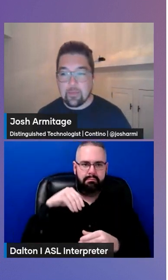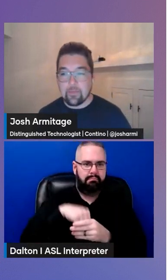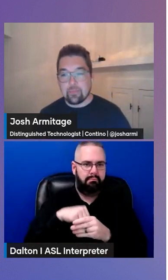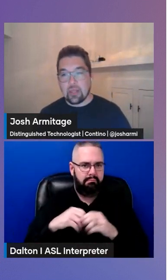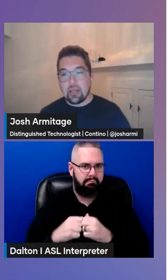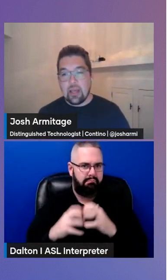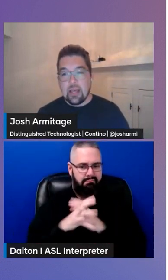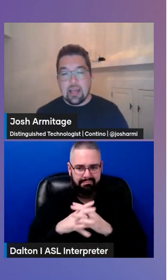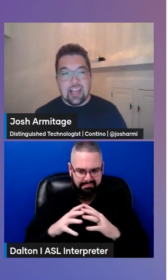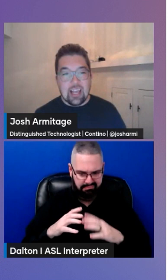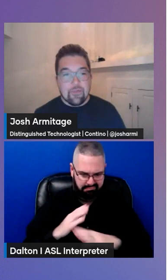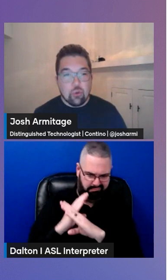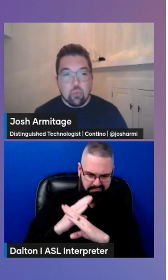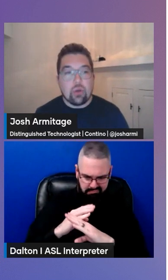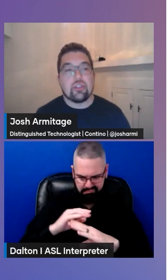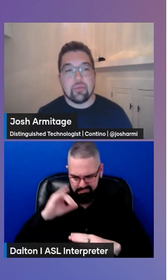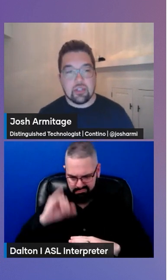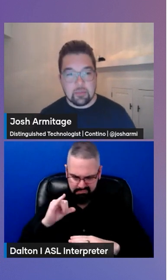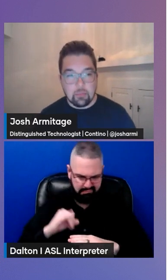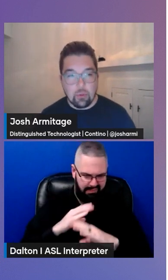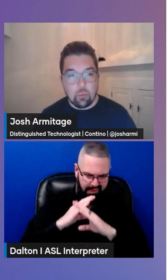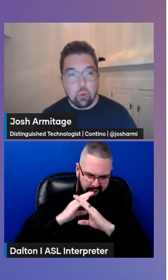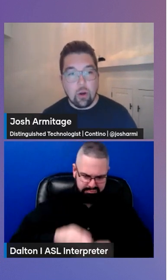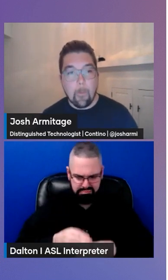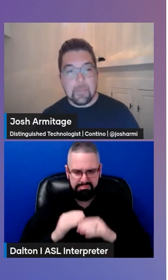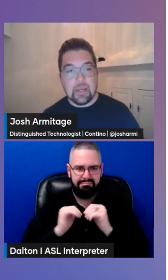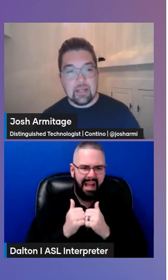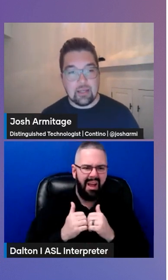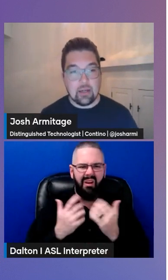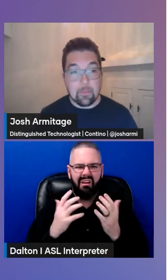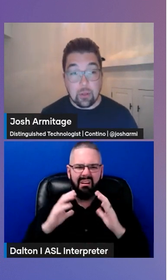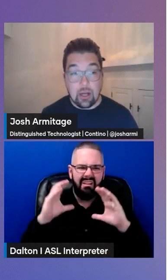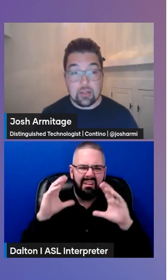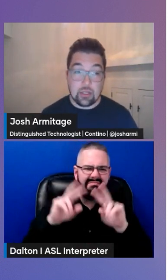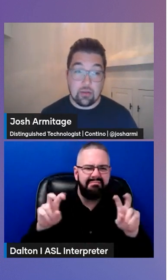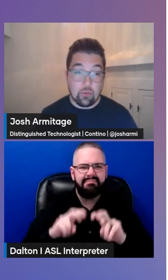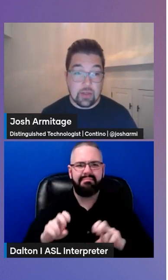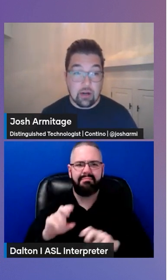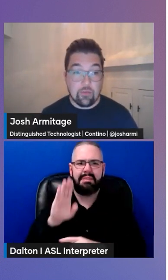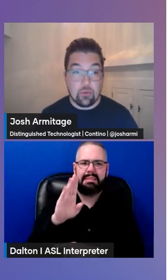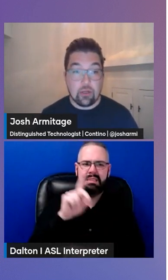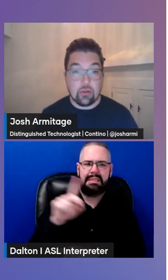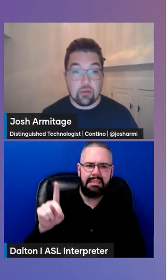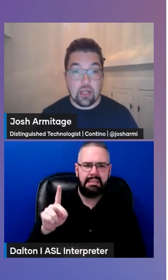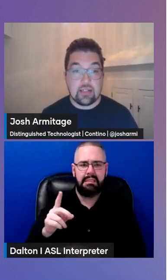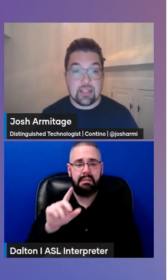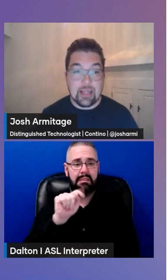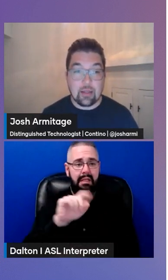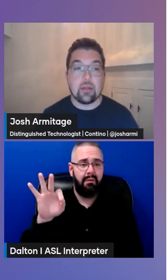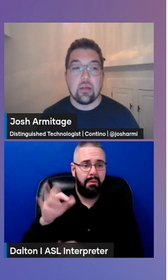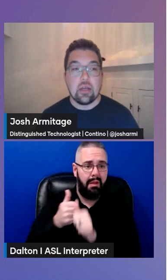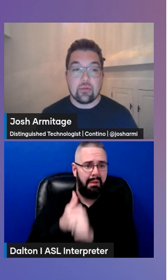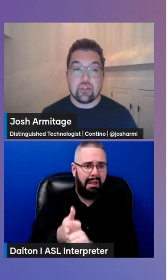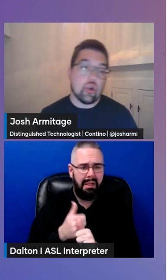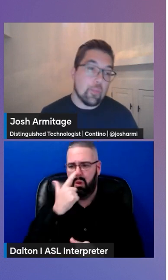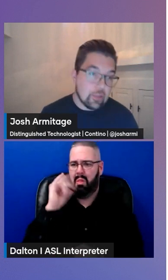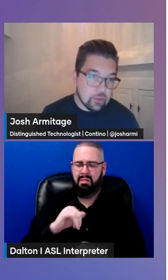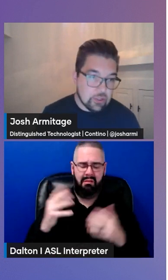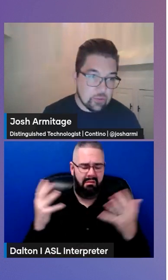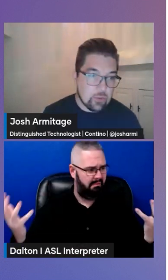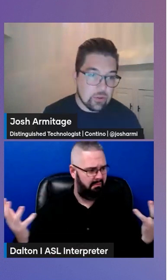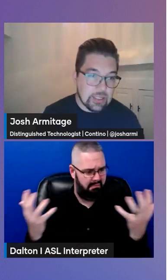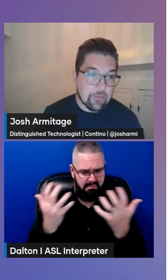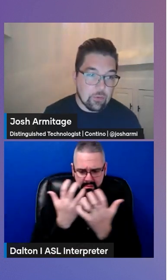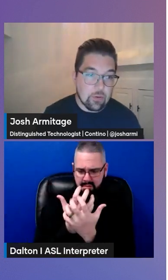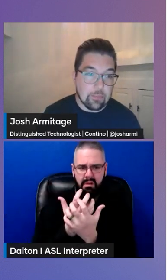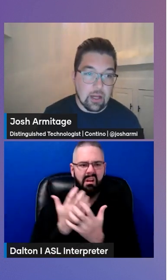way. If you want to explore what BDD and compliance with Terraform can look like together, there's an open source